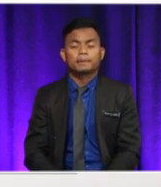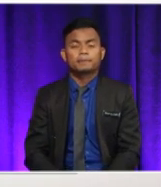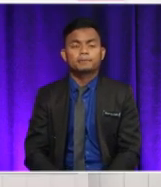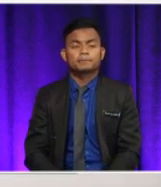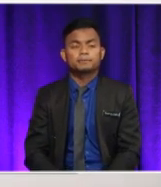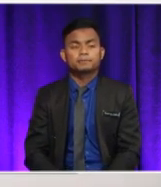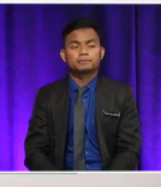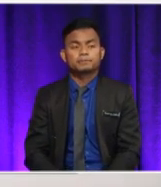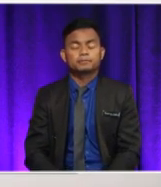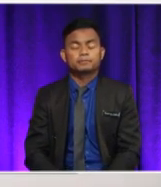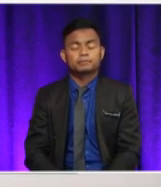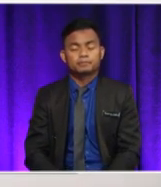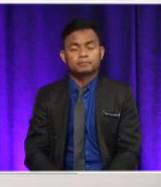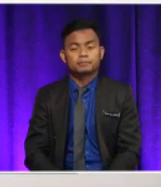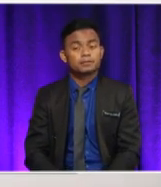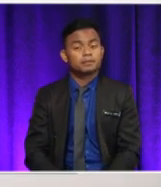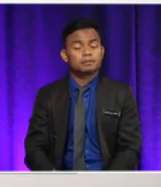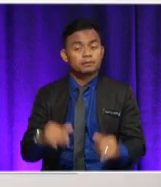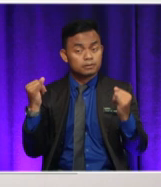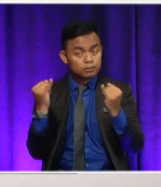both words I think matches the pictures